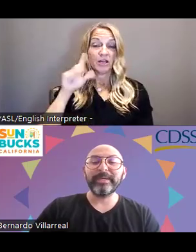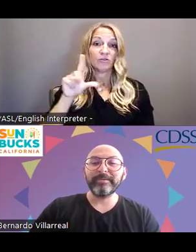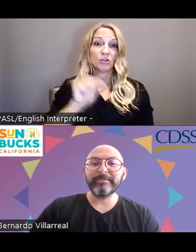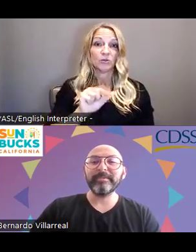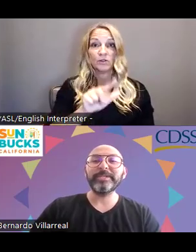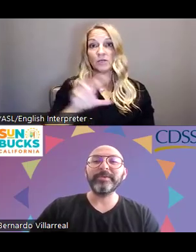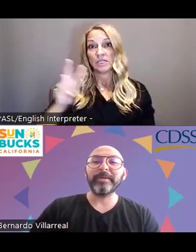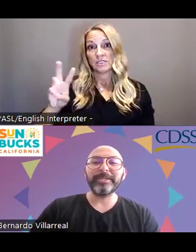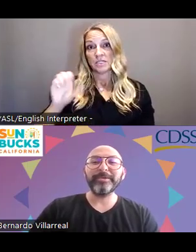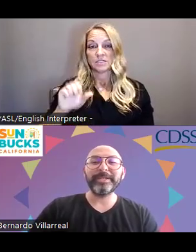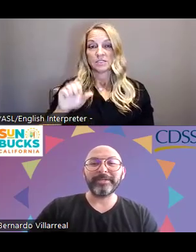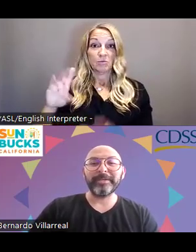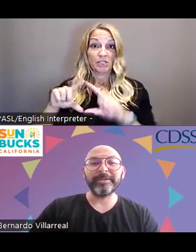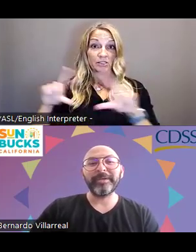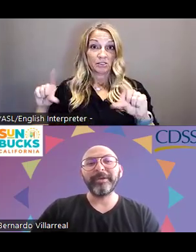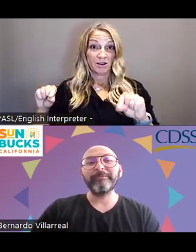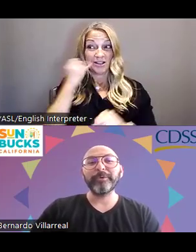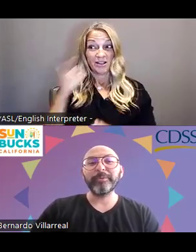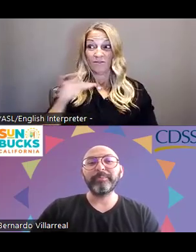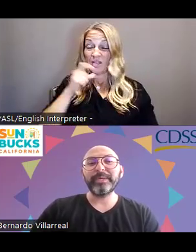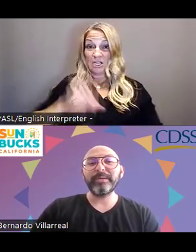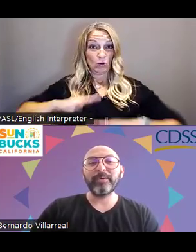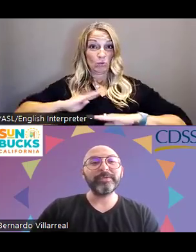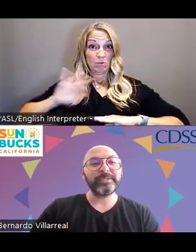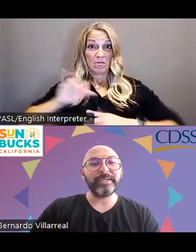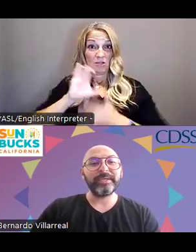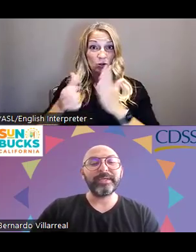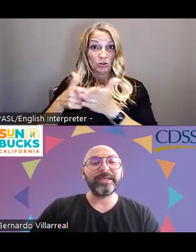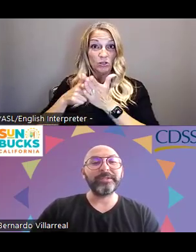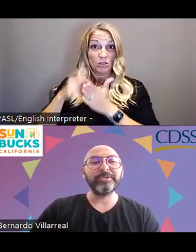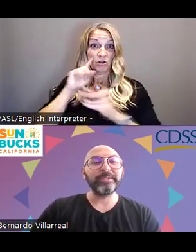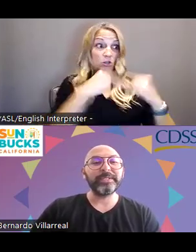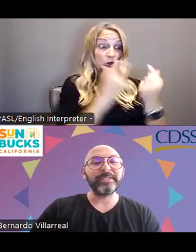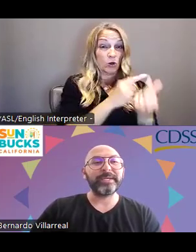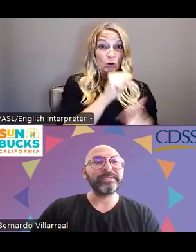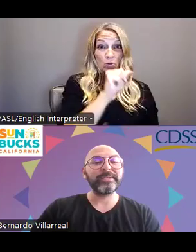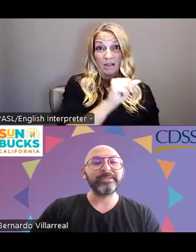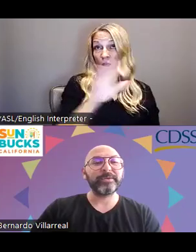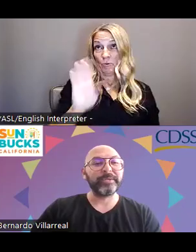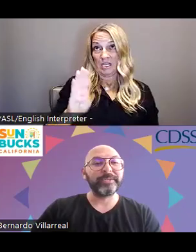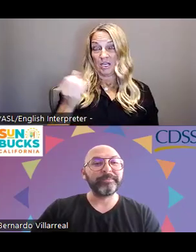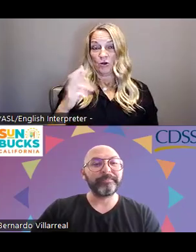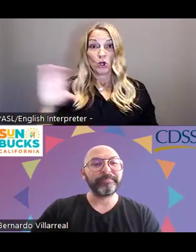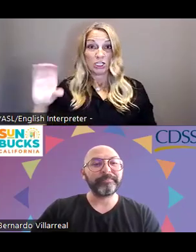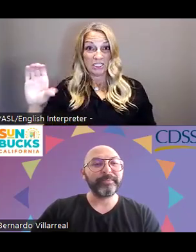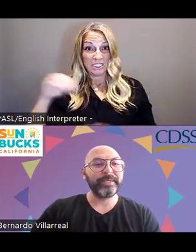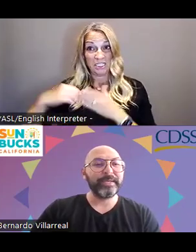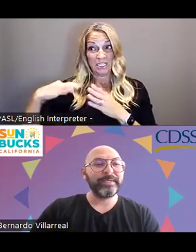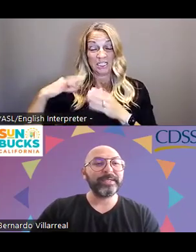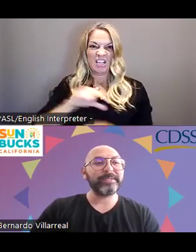card if they do not meet the criteria for Group B or C in the eligibility slide discussed